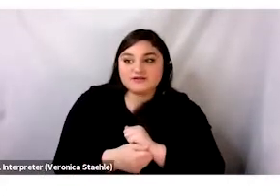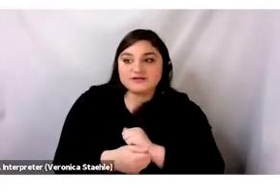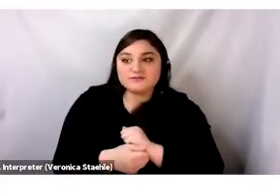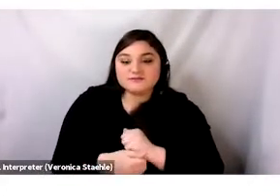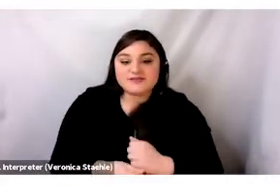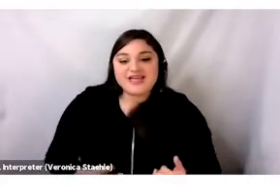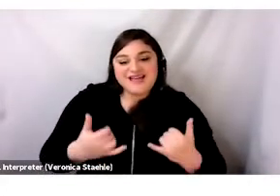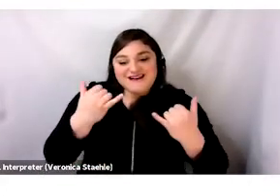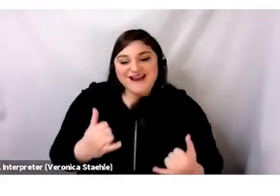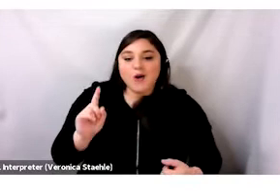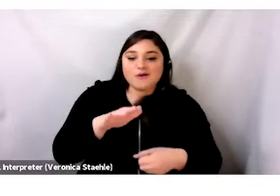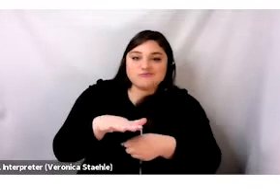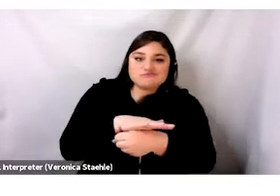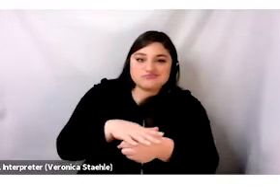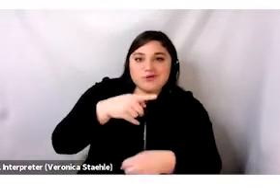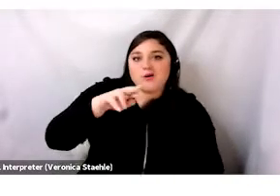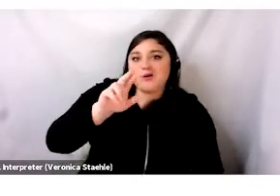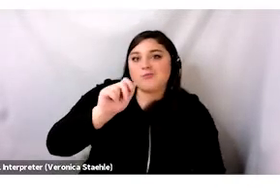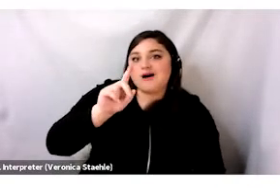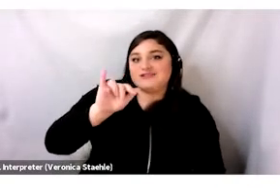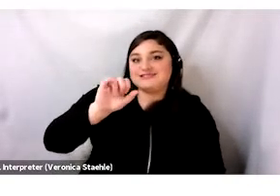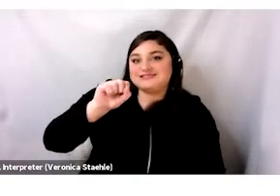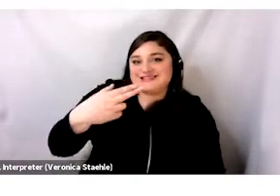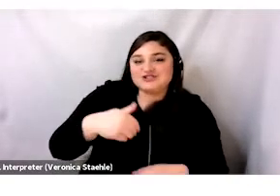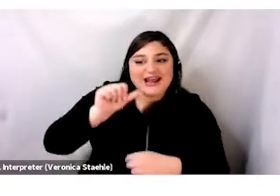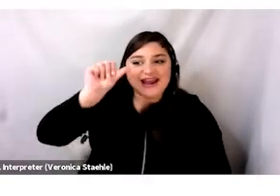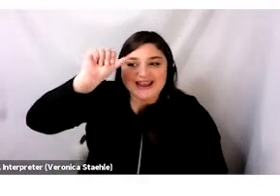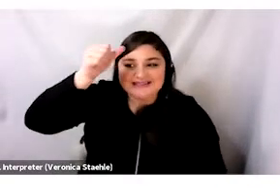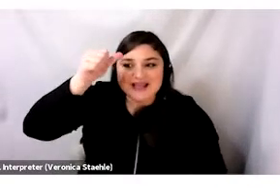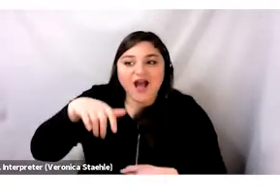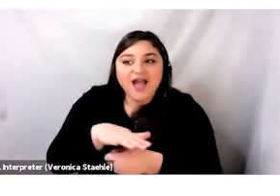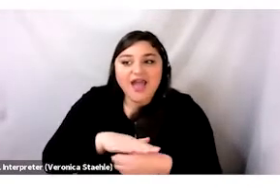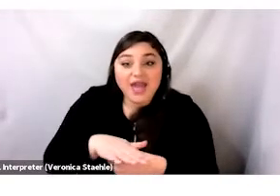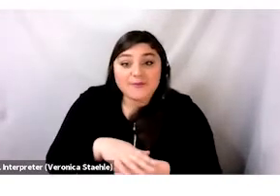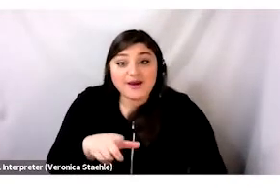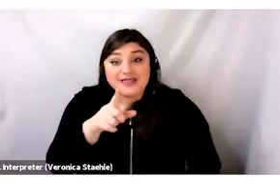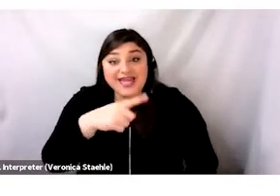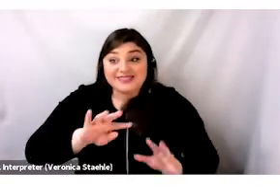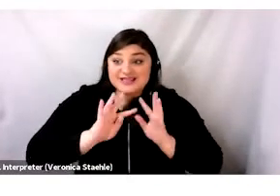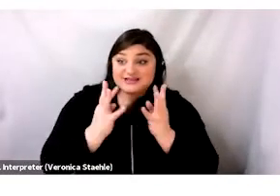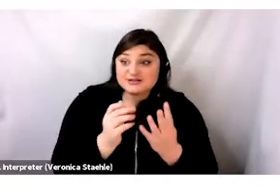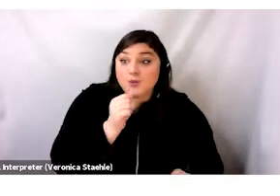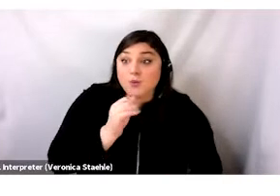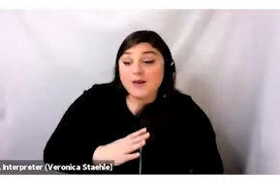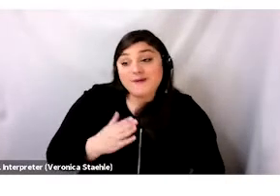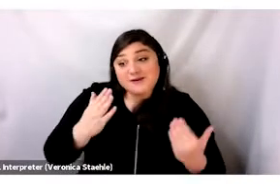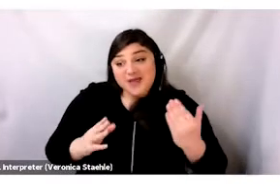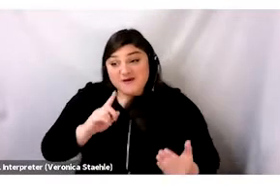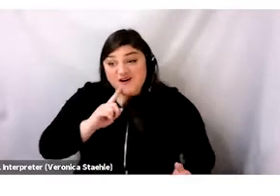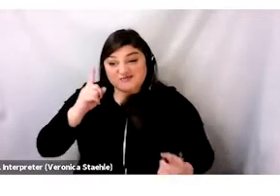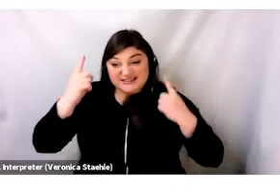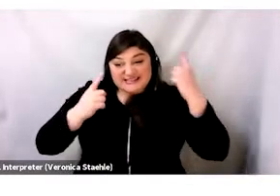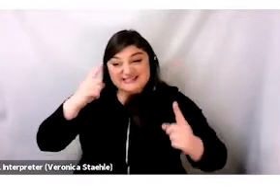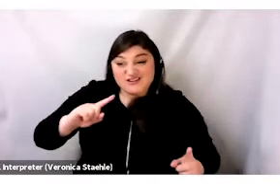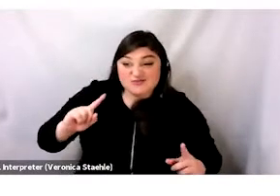in India. And these women might actually be the original tree huggers. And this